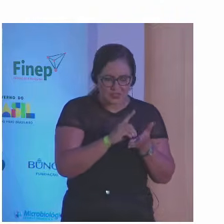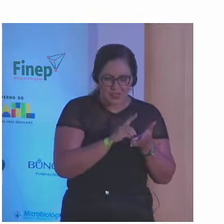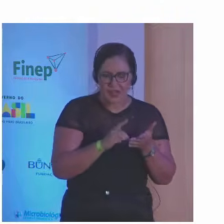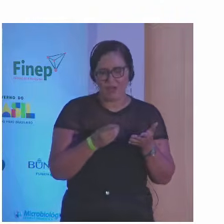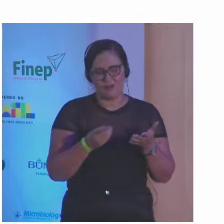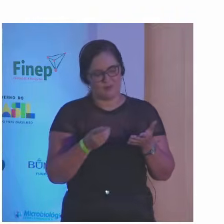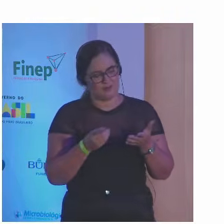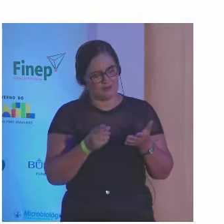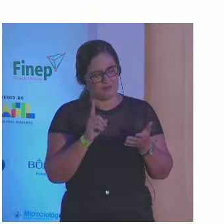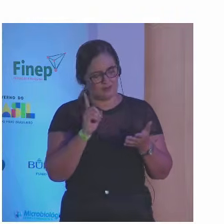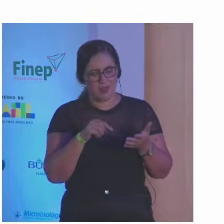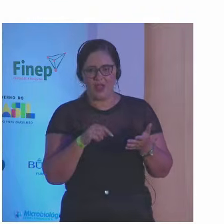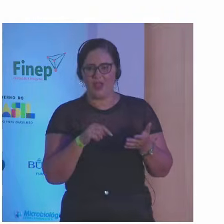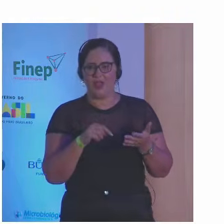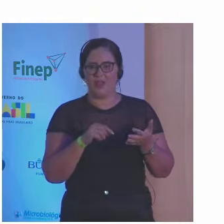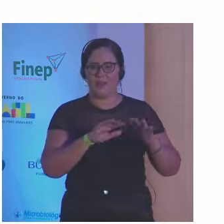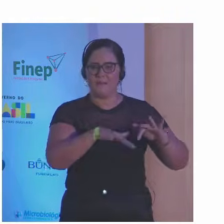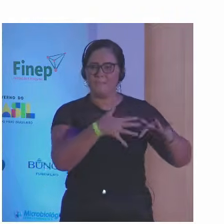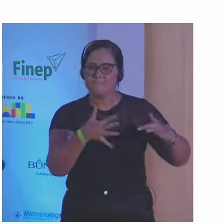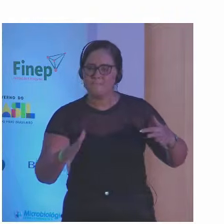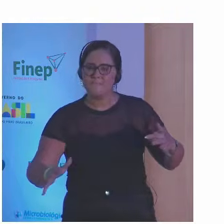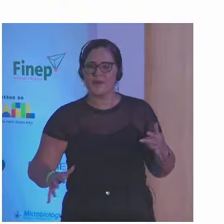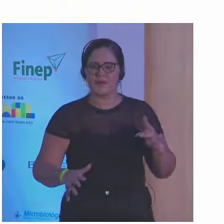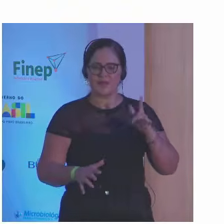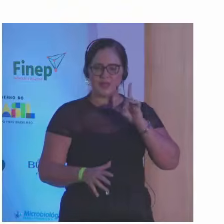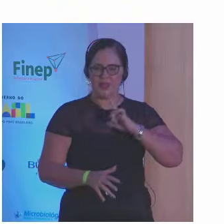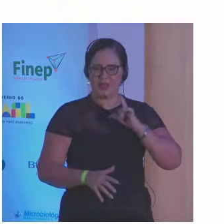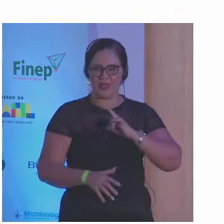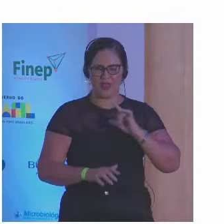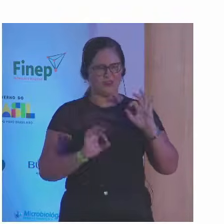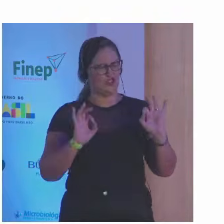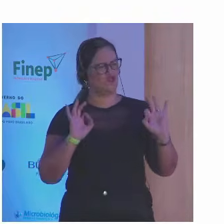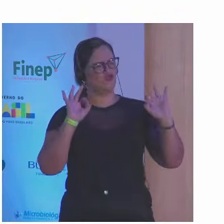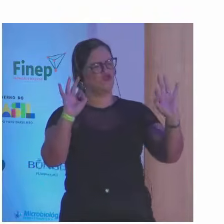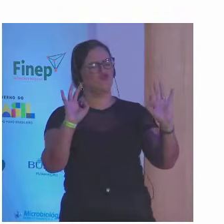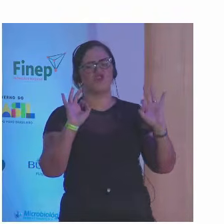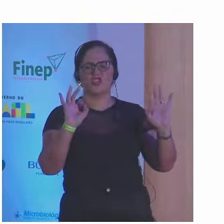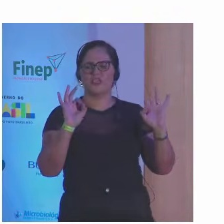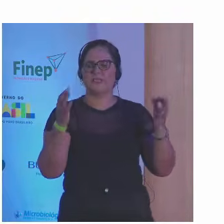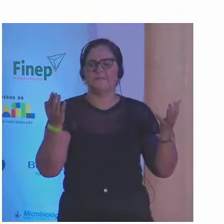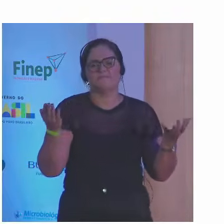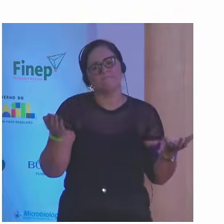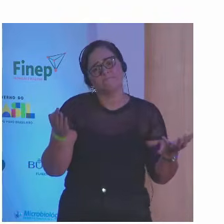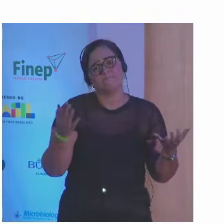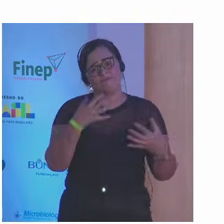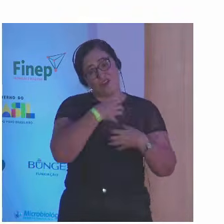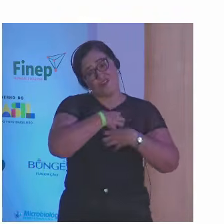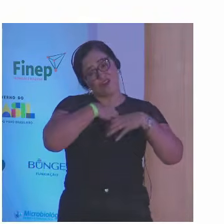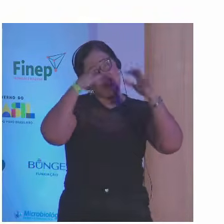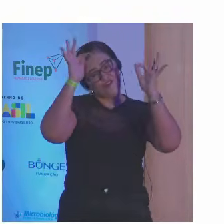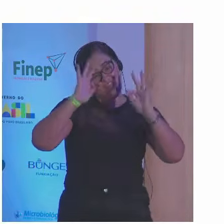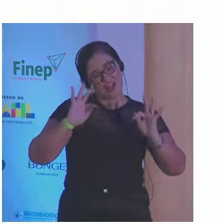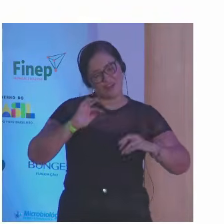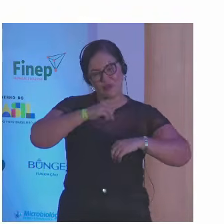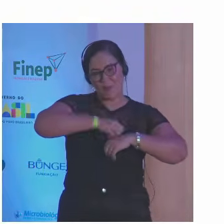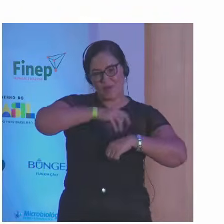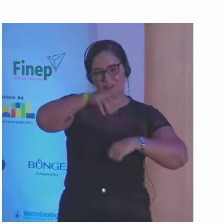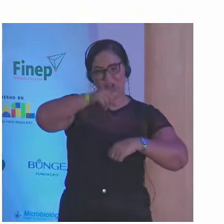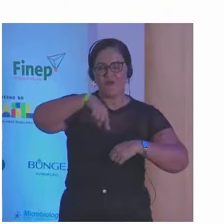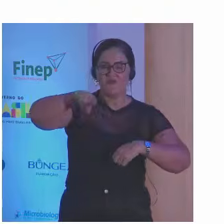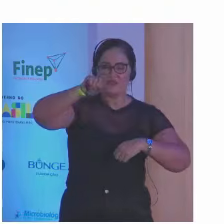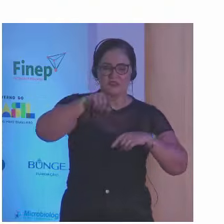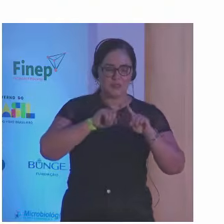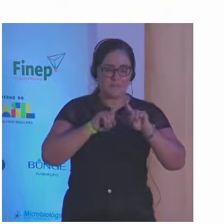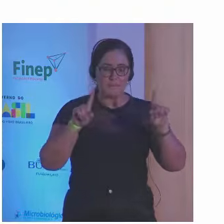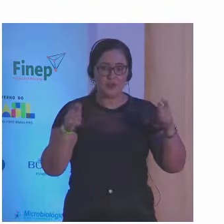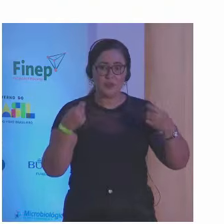adventure, which is something that is super fancy and I'm happy to share this with you, but you have to understand what is behind this, the